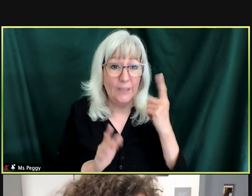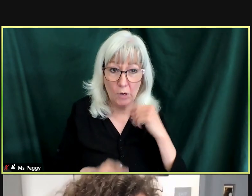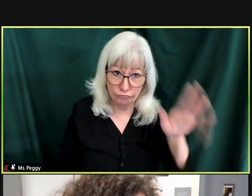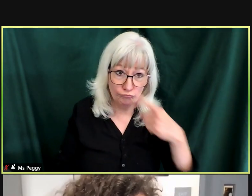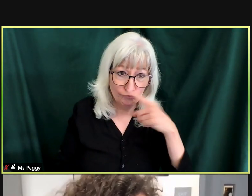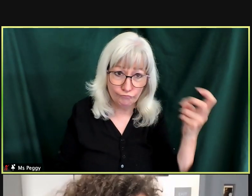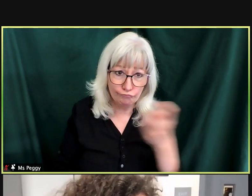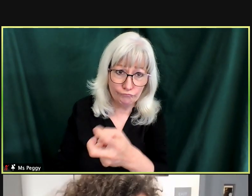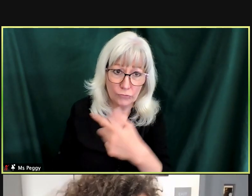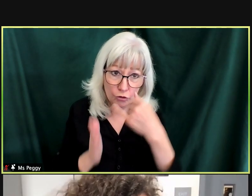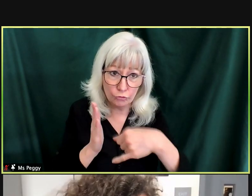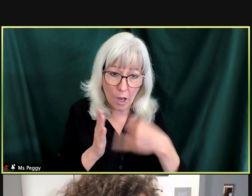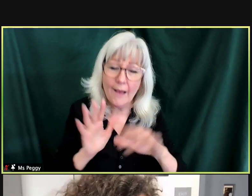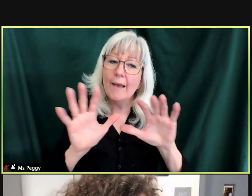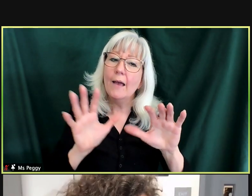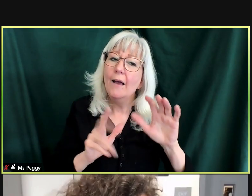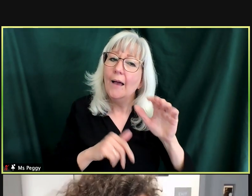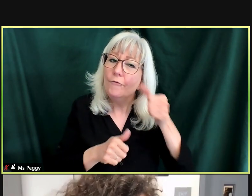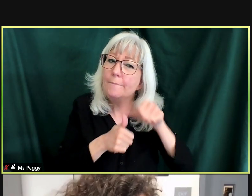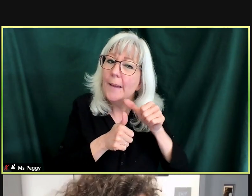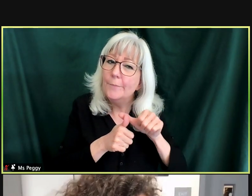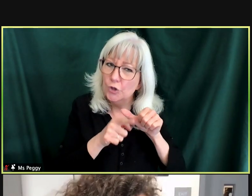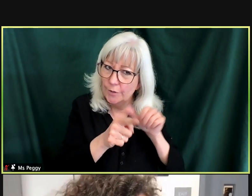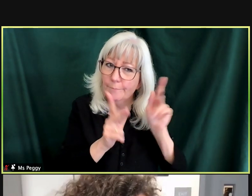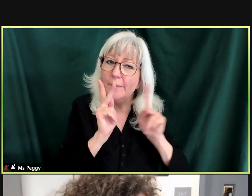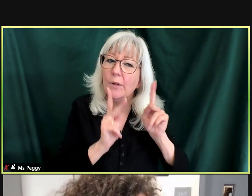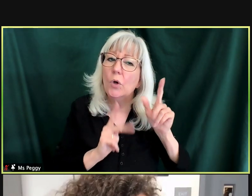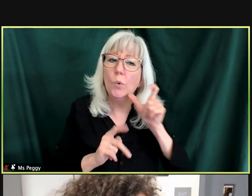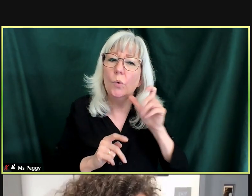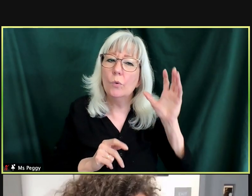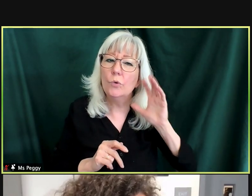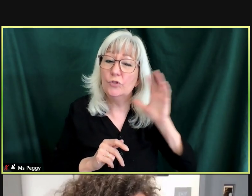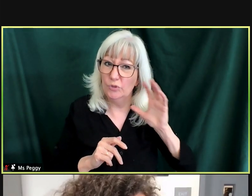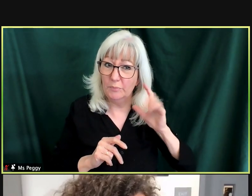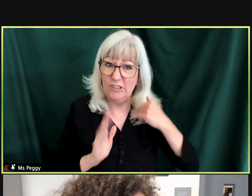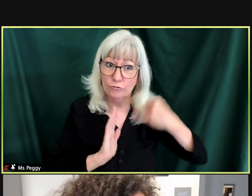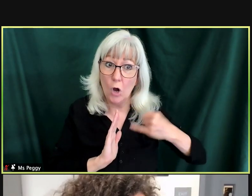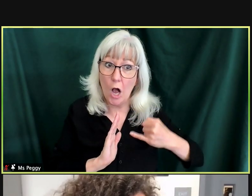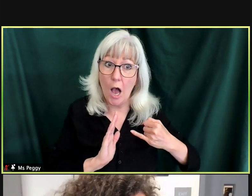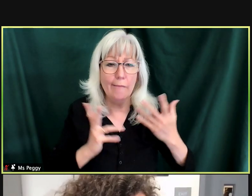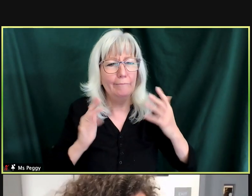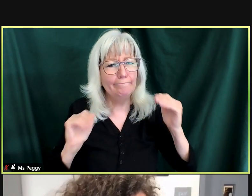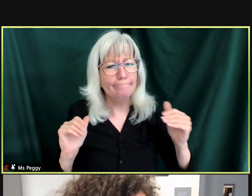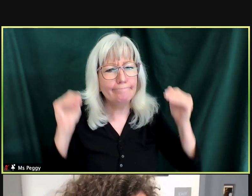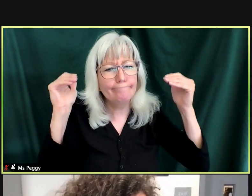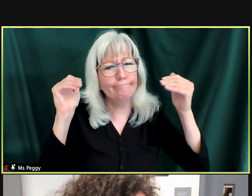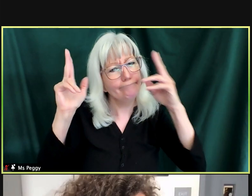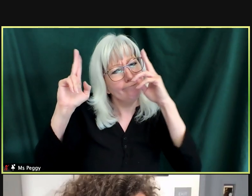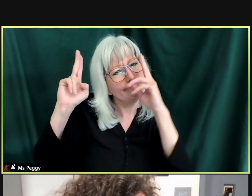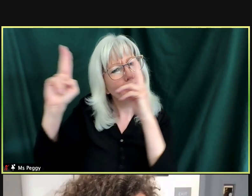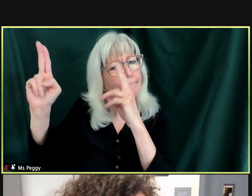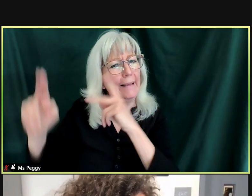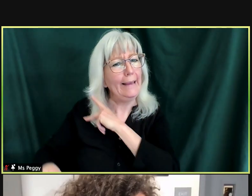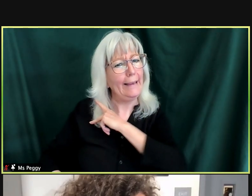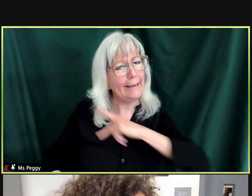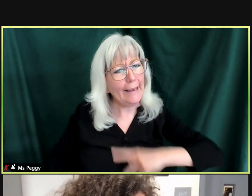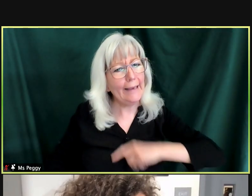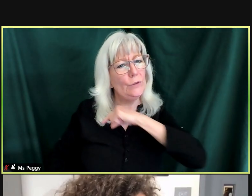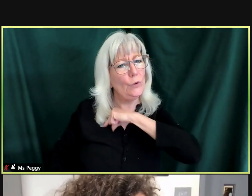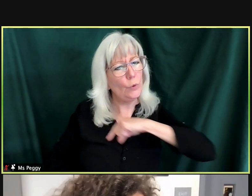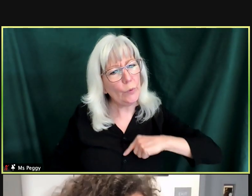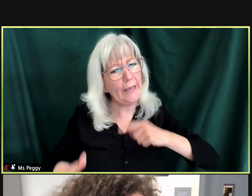then remember, the kind of people that ended up in paintings were like kings and queens and rich people. And Van Gogh is drawing